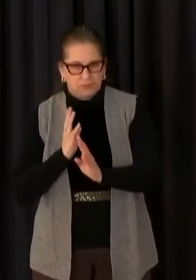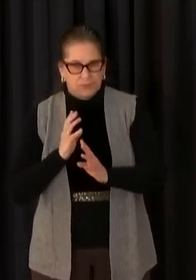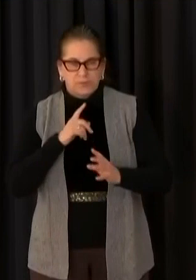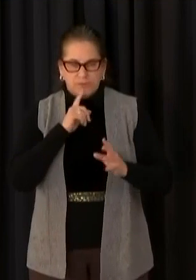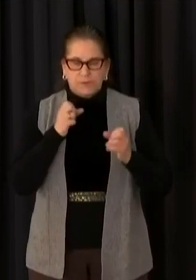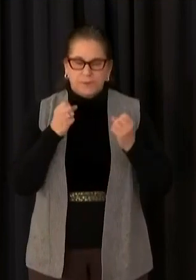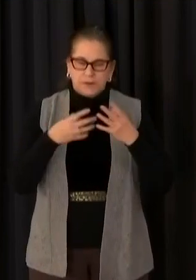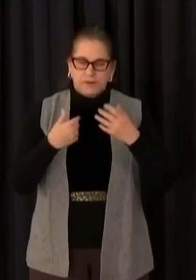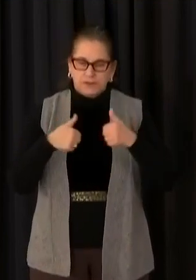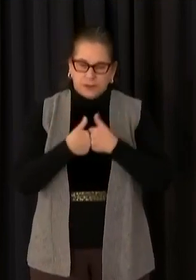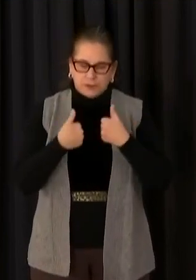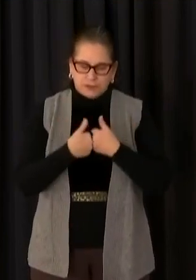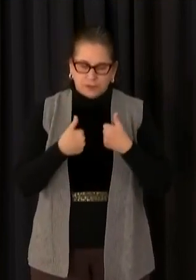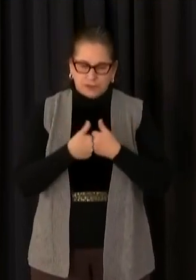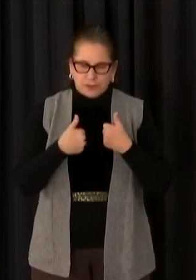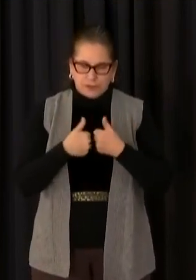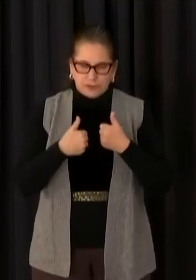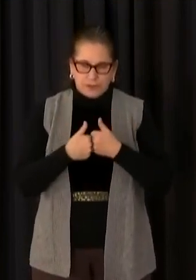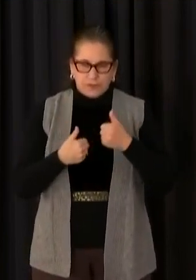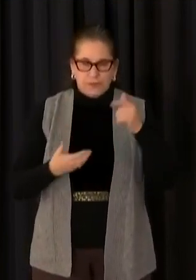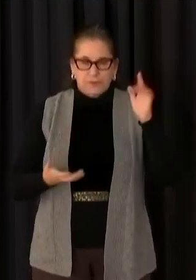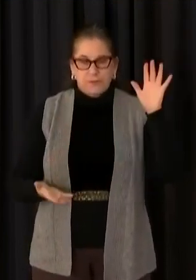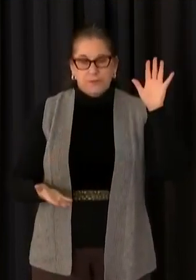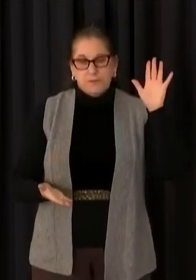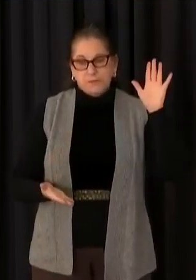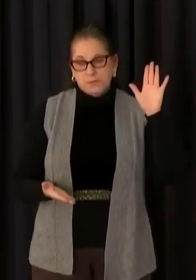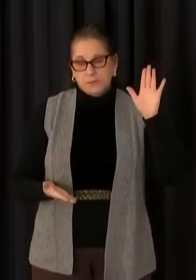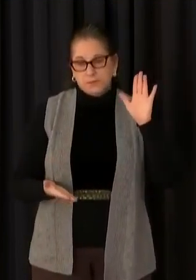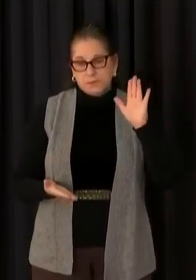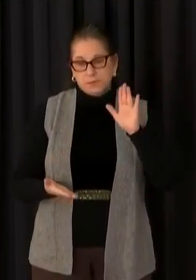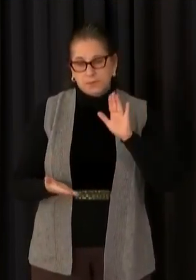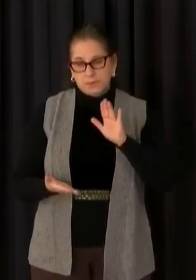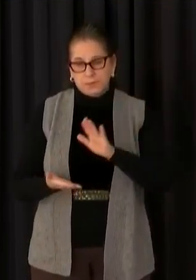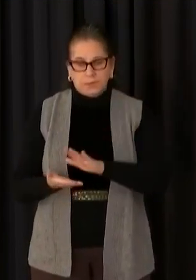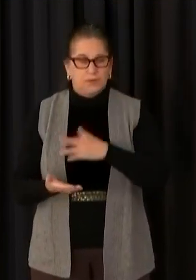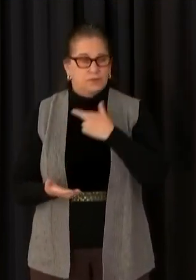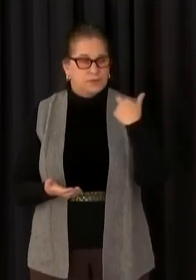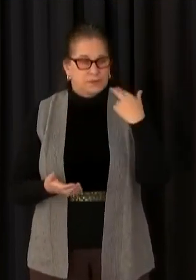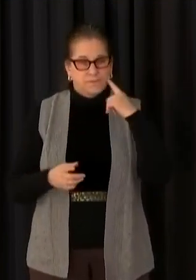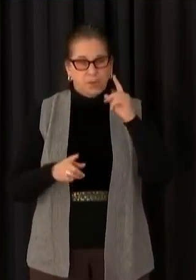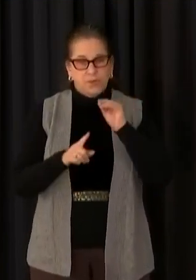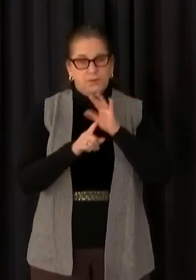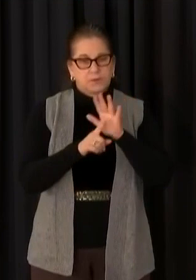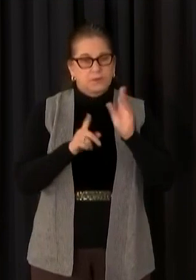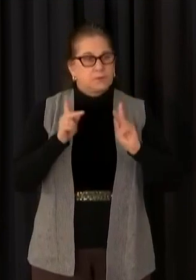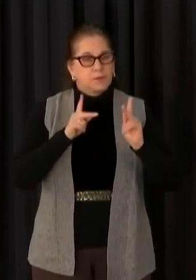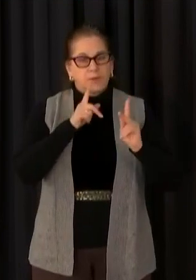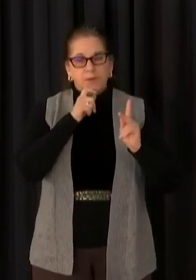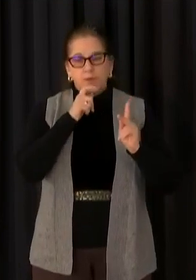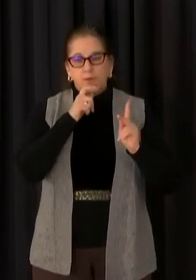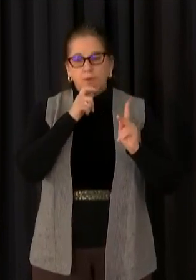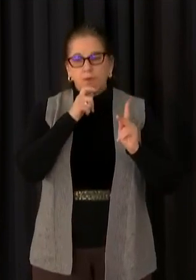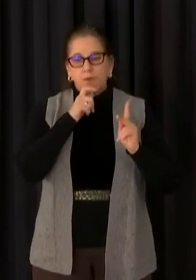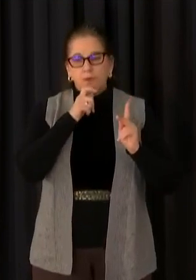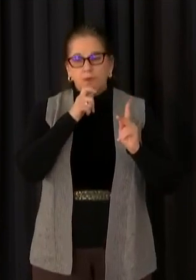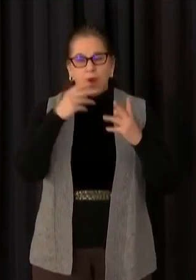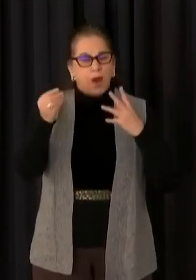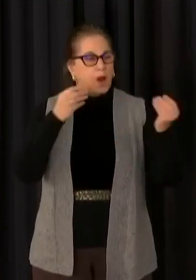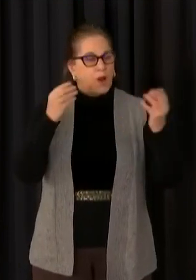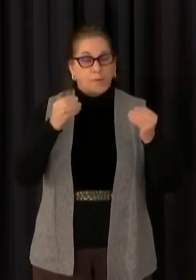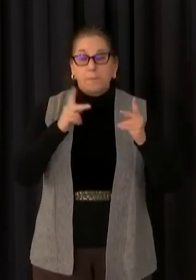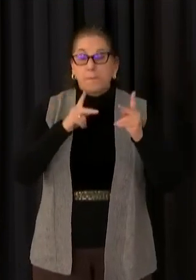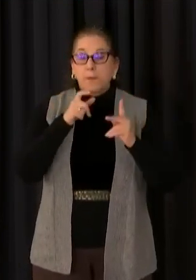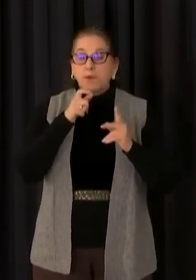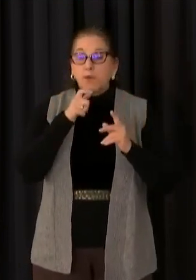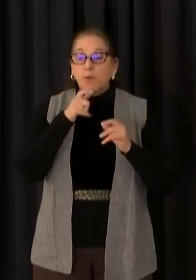of the ways to be able to reduce risk of exposure for a 100% homebound senior who cannot leave their